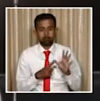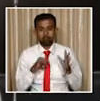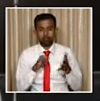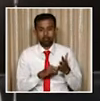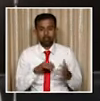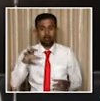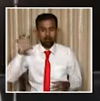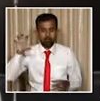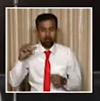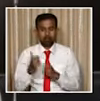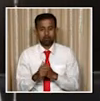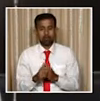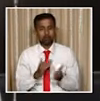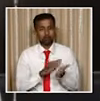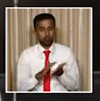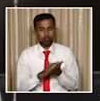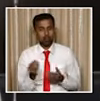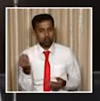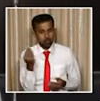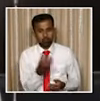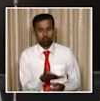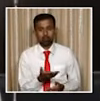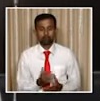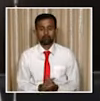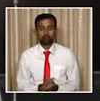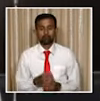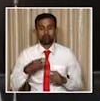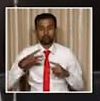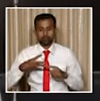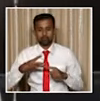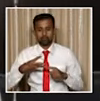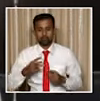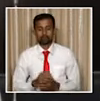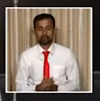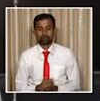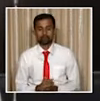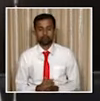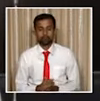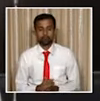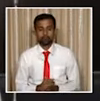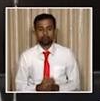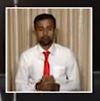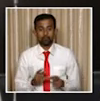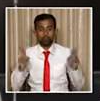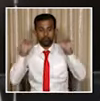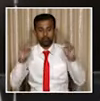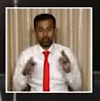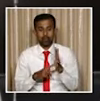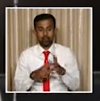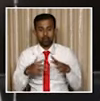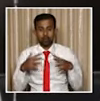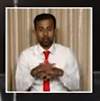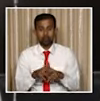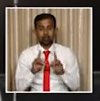Number 3, Israel should be held accountable under international laws and the universal